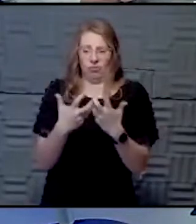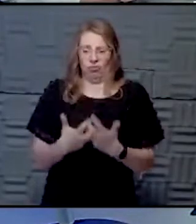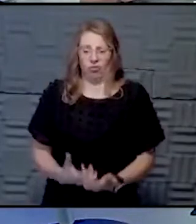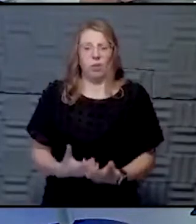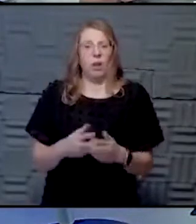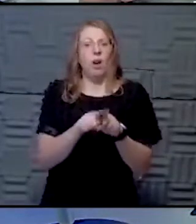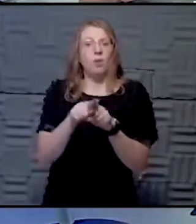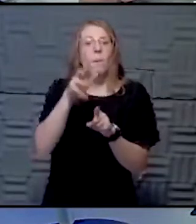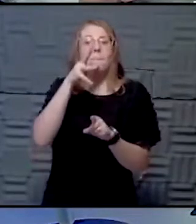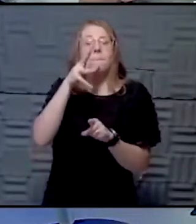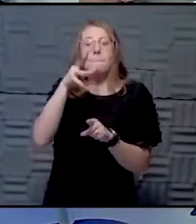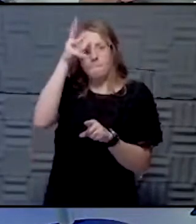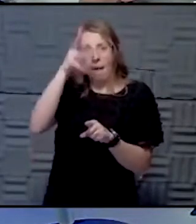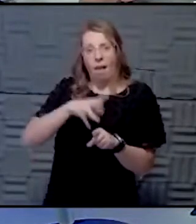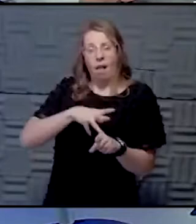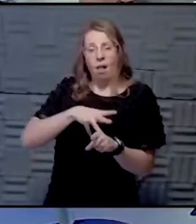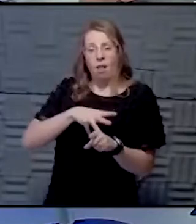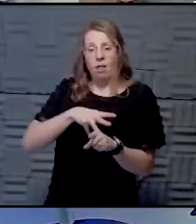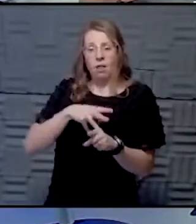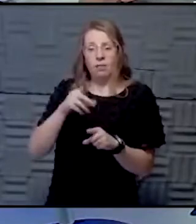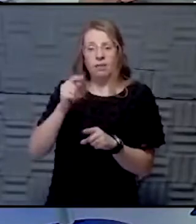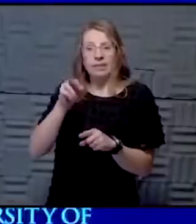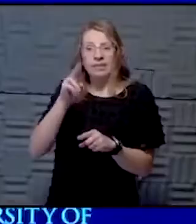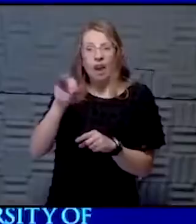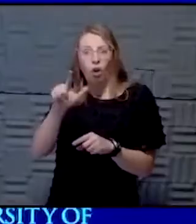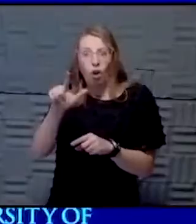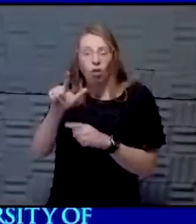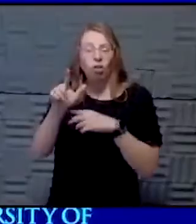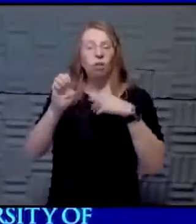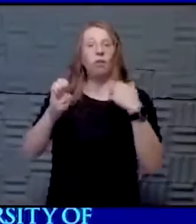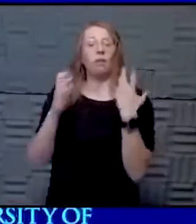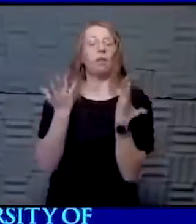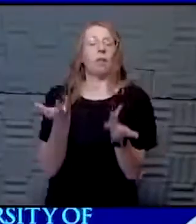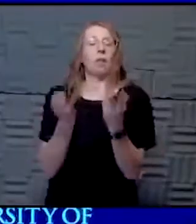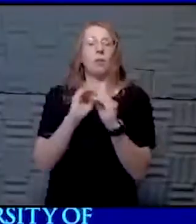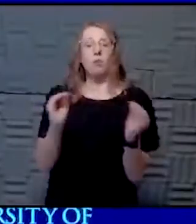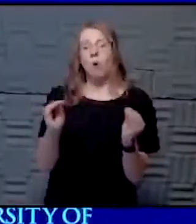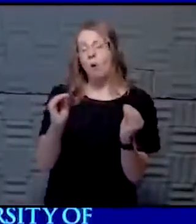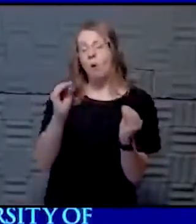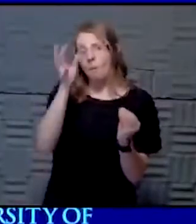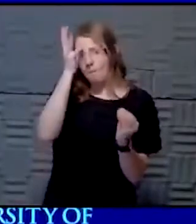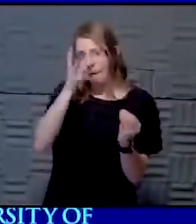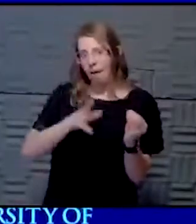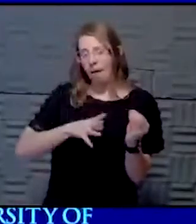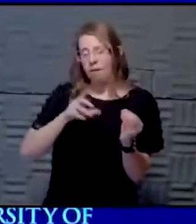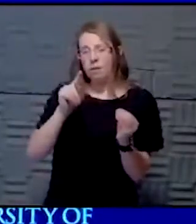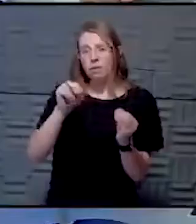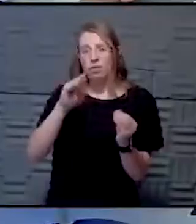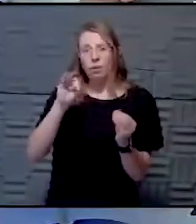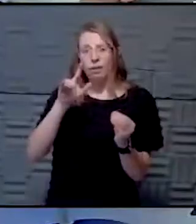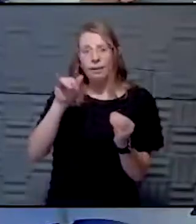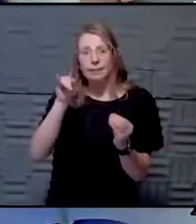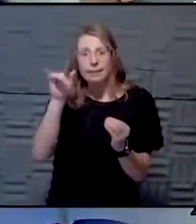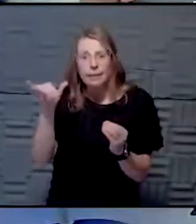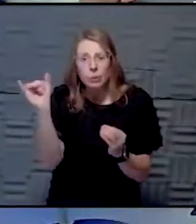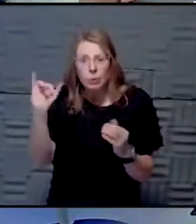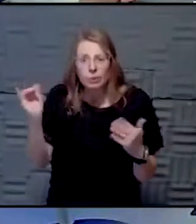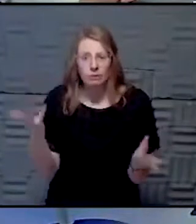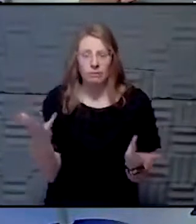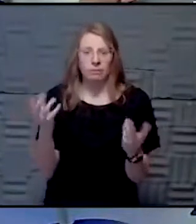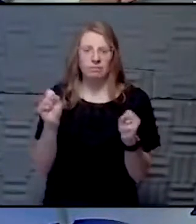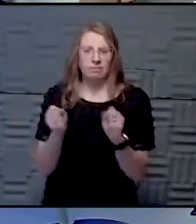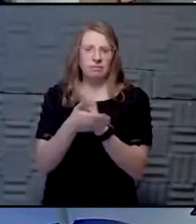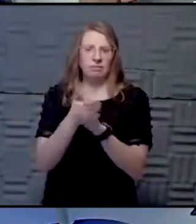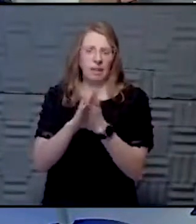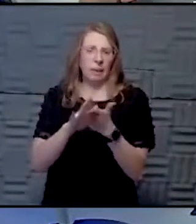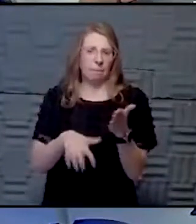vaccines either. Just to say, just in case you were wondering, but if you're men out there Yeah. listening, there's Yep. no male sterility Get your either. vaccine. So. Okay, so